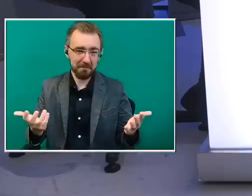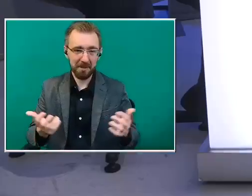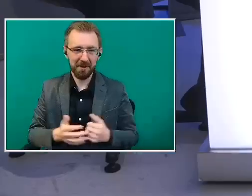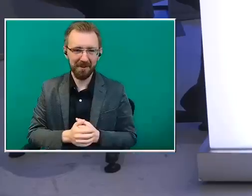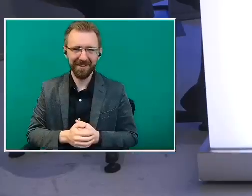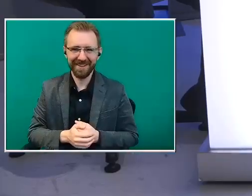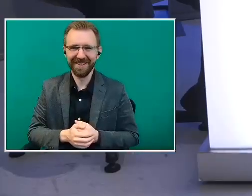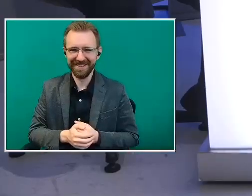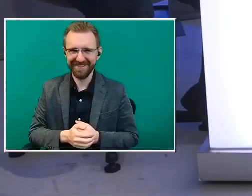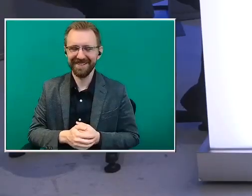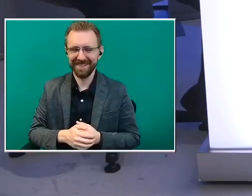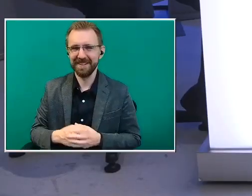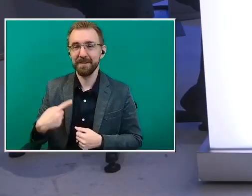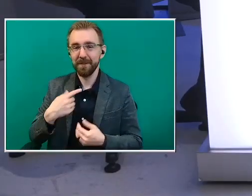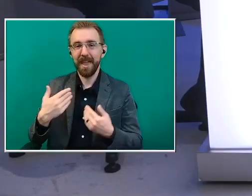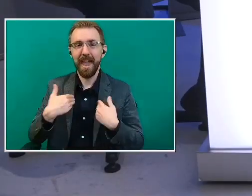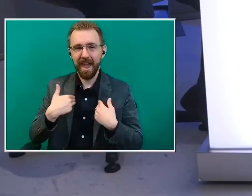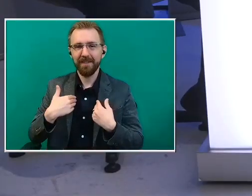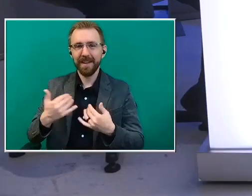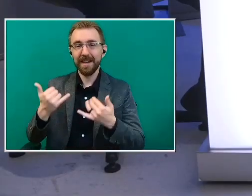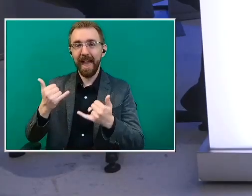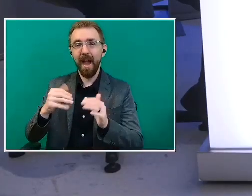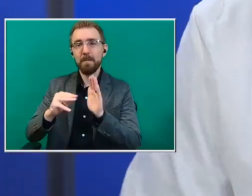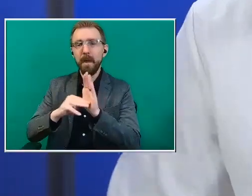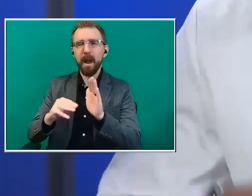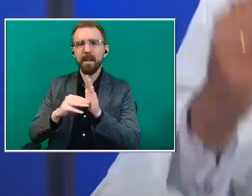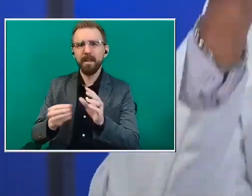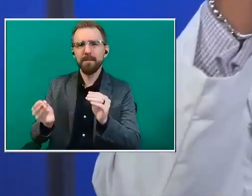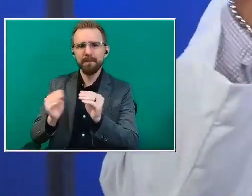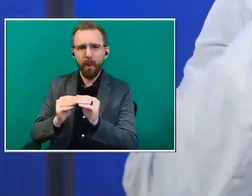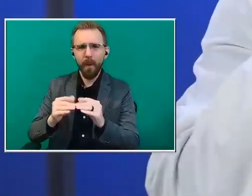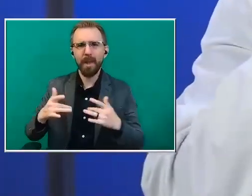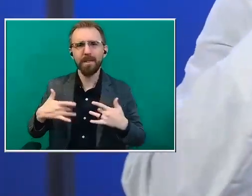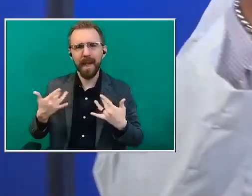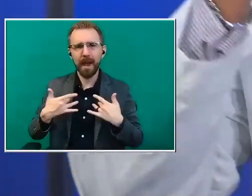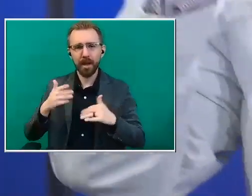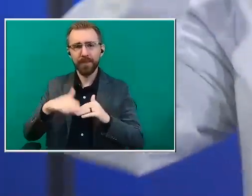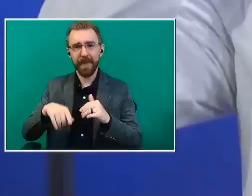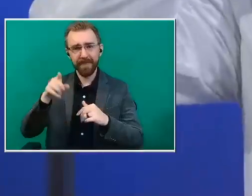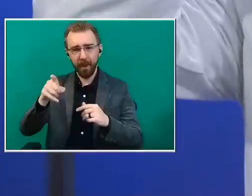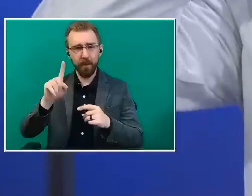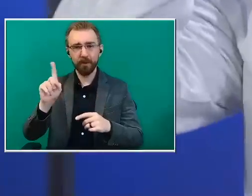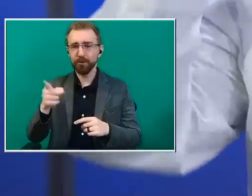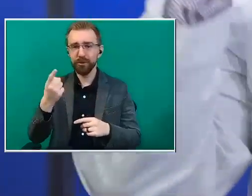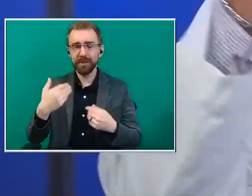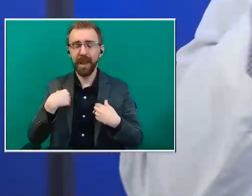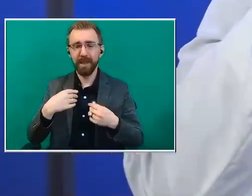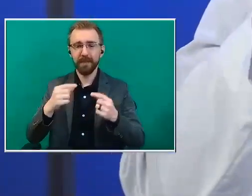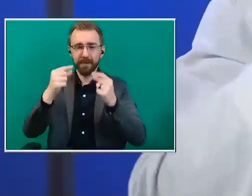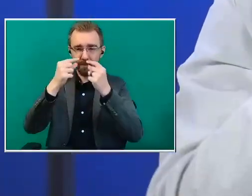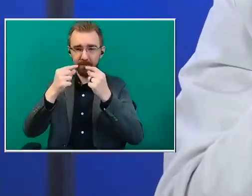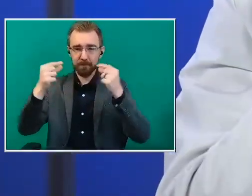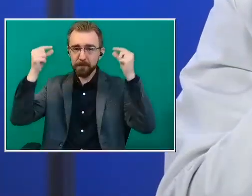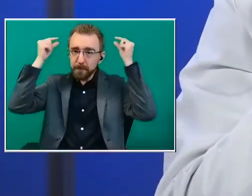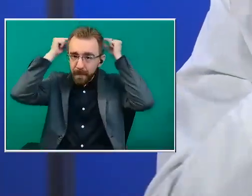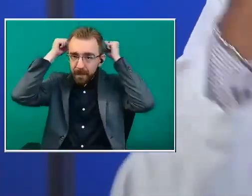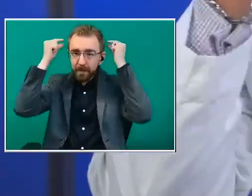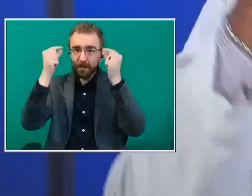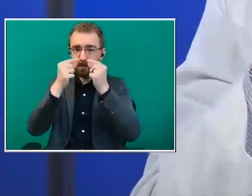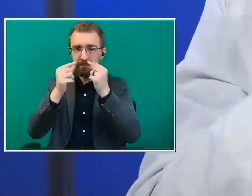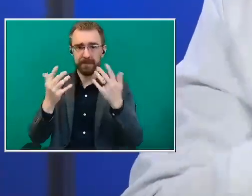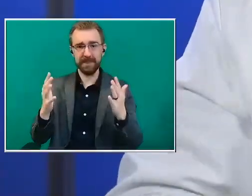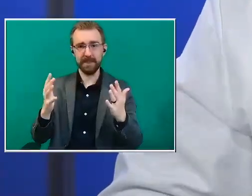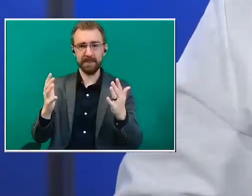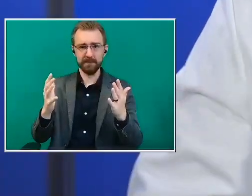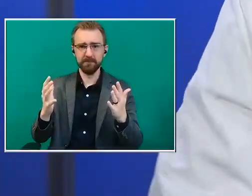we have models now which are even much more lighter than these, which just basically have an elastic band going in the back. And it comes here. You don't